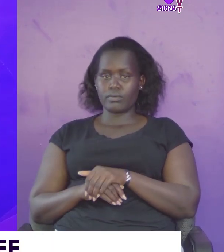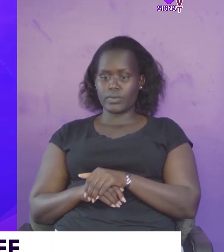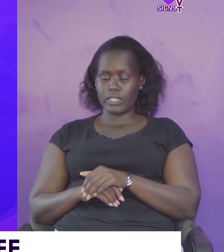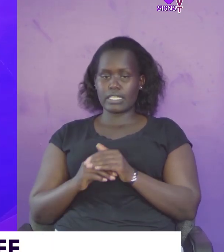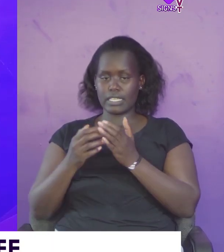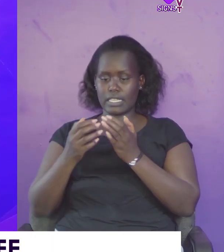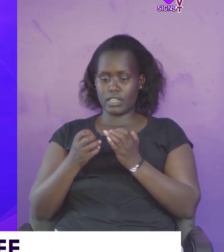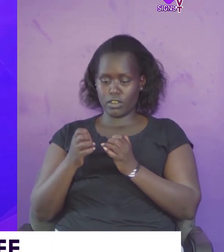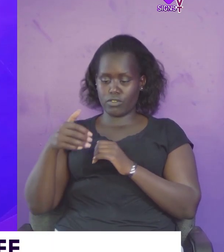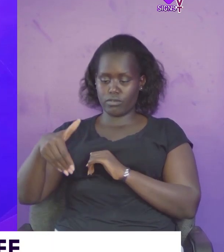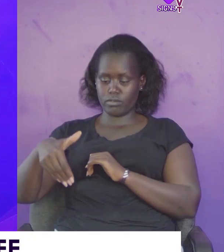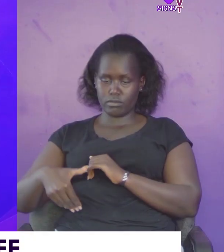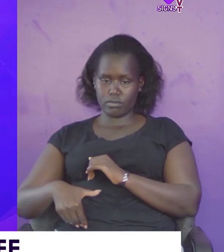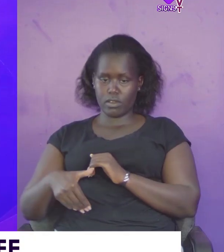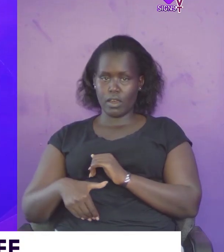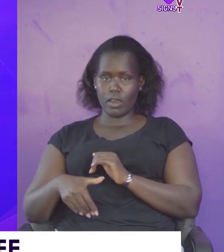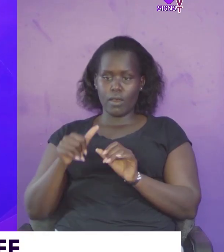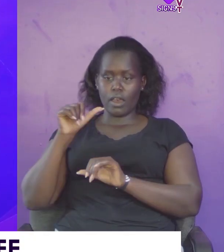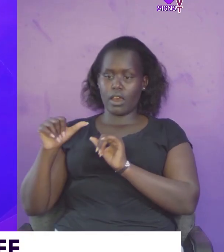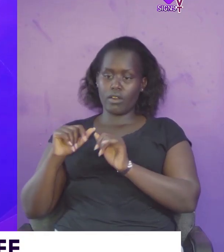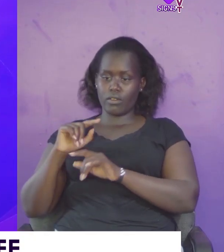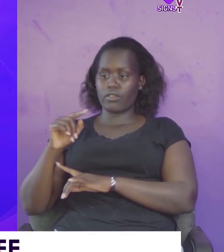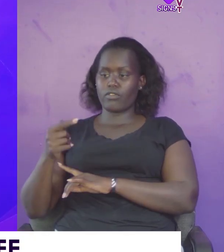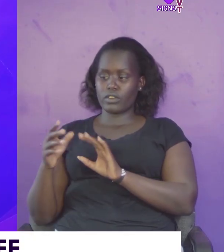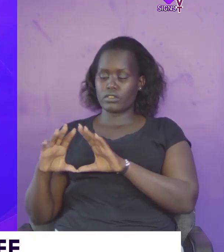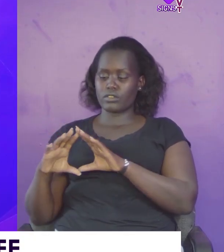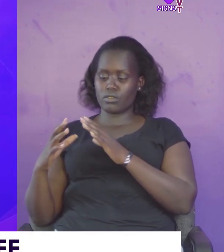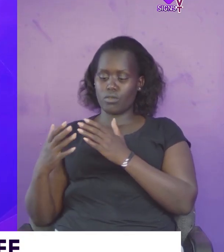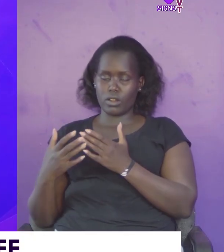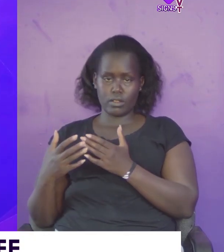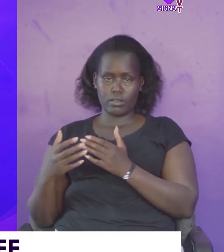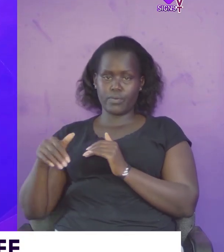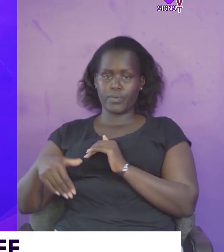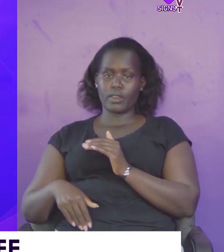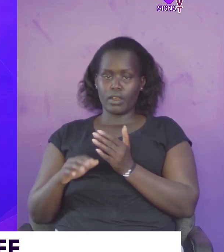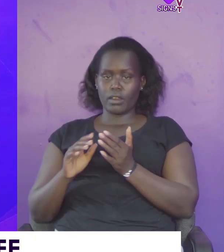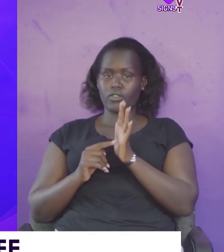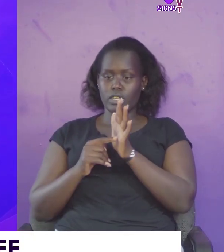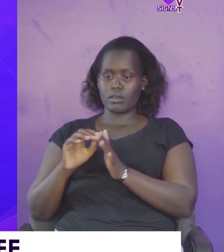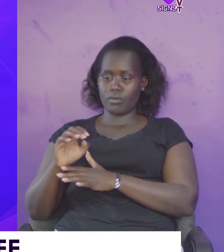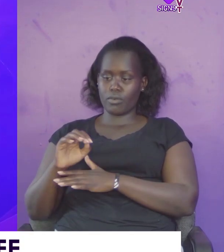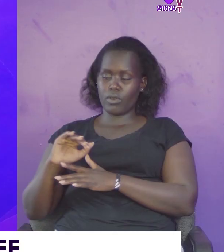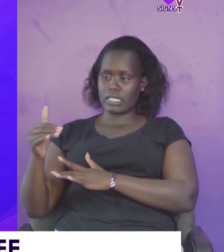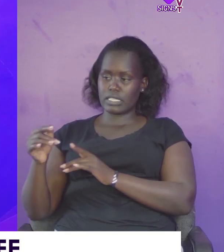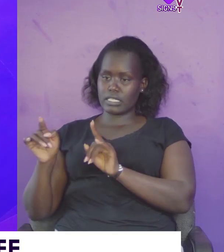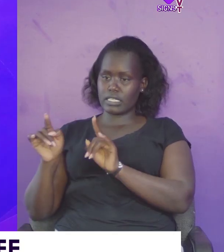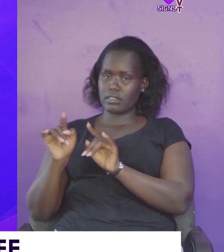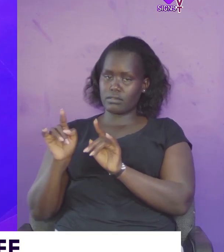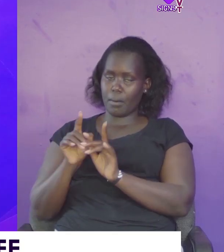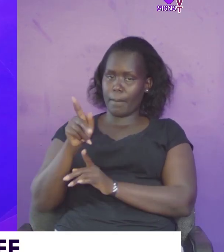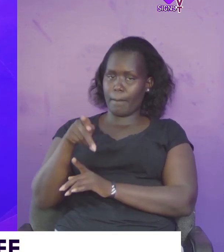youth. You go around the first world youth, be in a city, for example, like Paris,